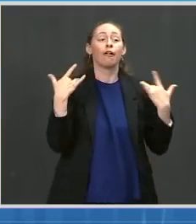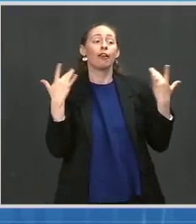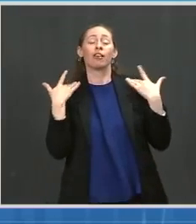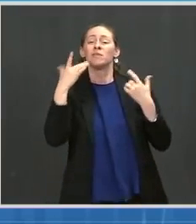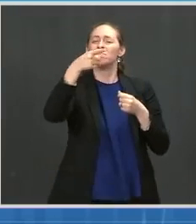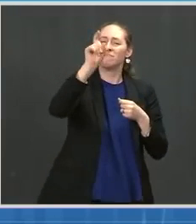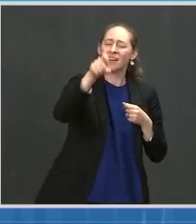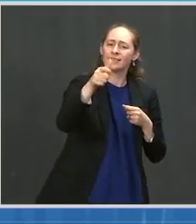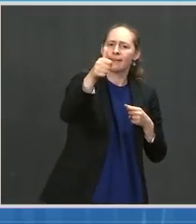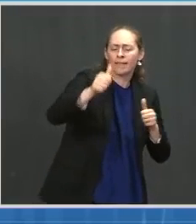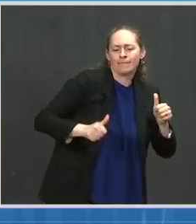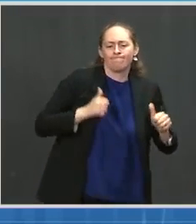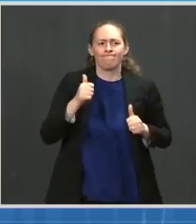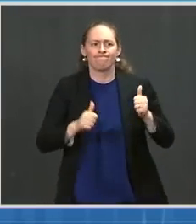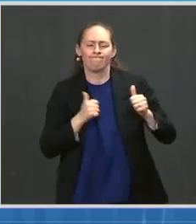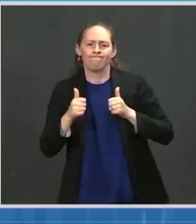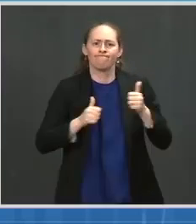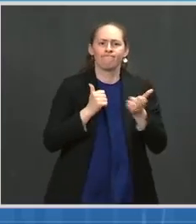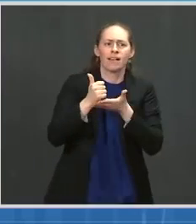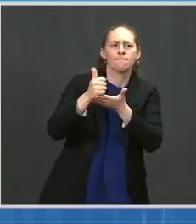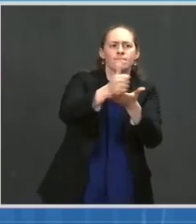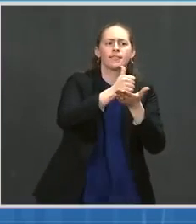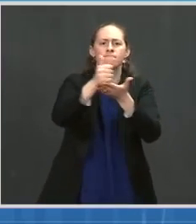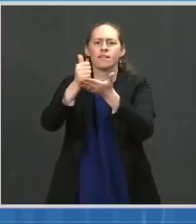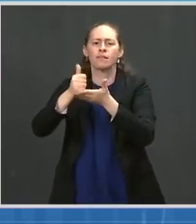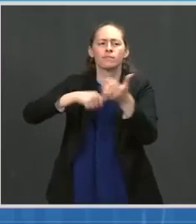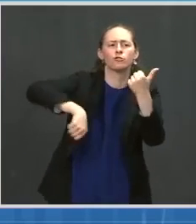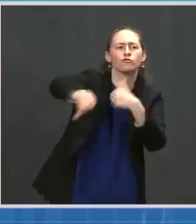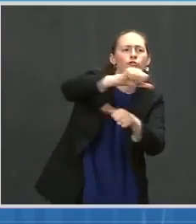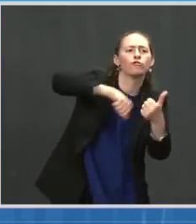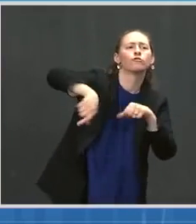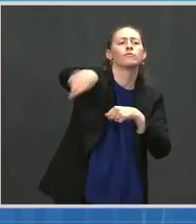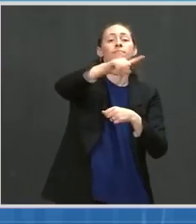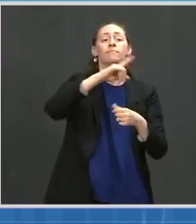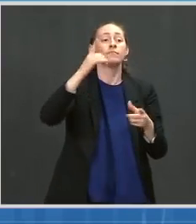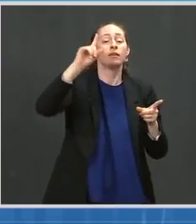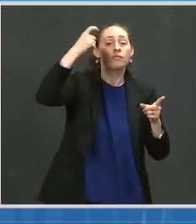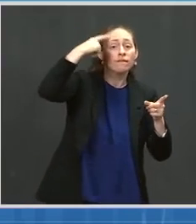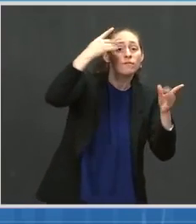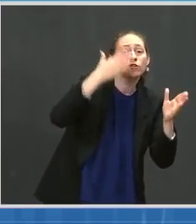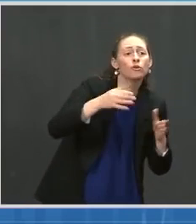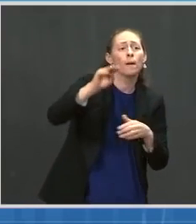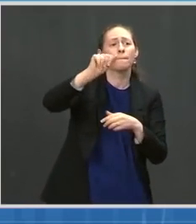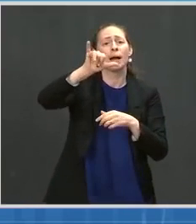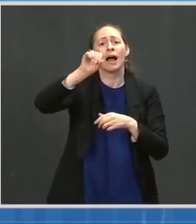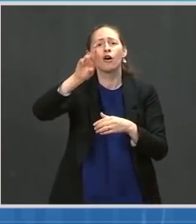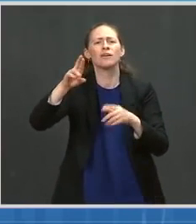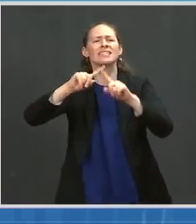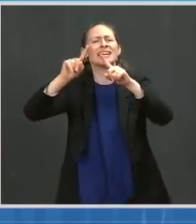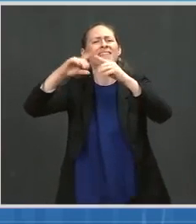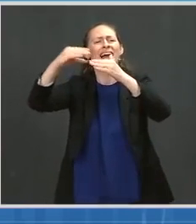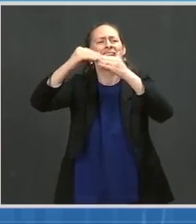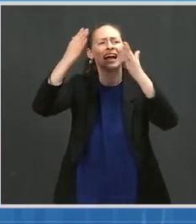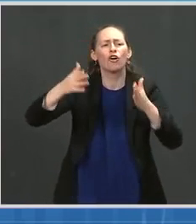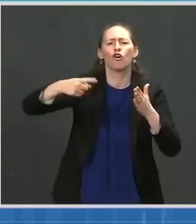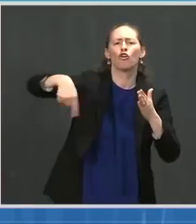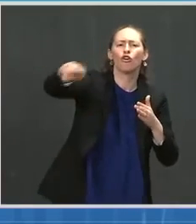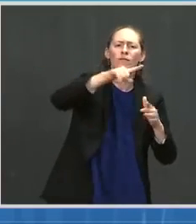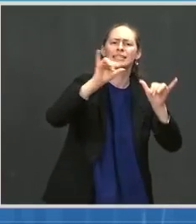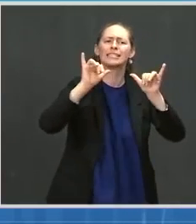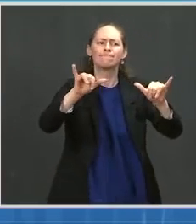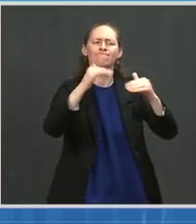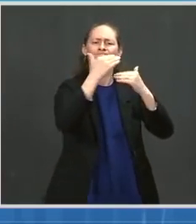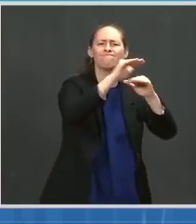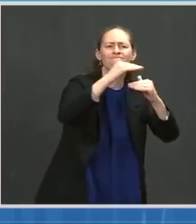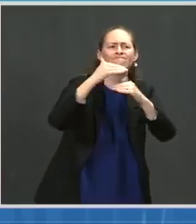That's why he has called on every governor, mayor, and local leader to maintain or reinstate mask